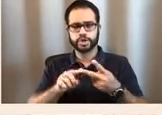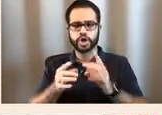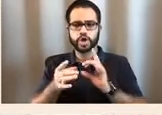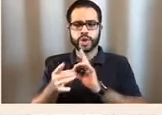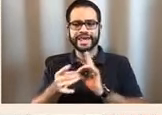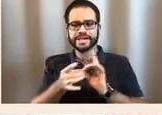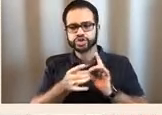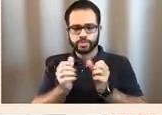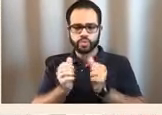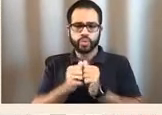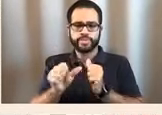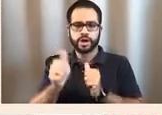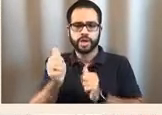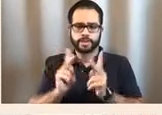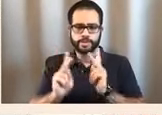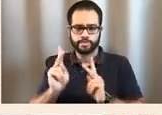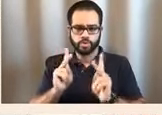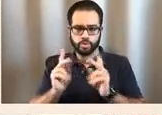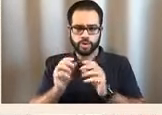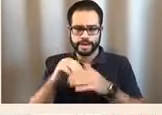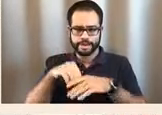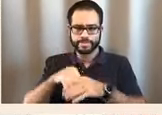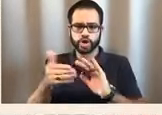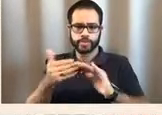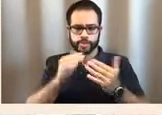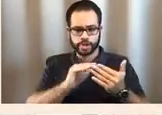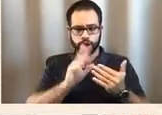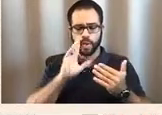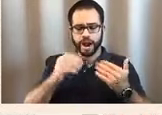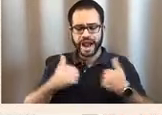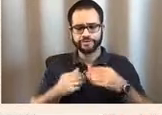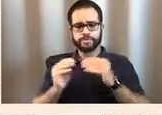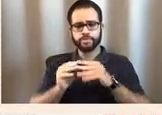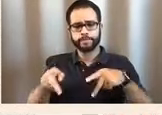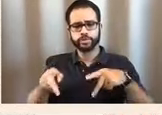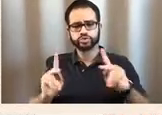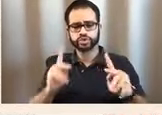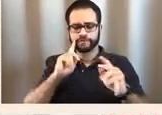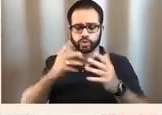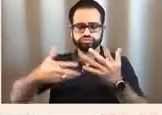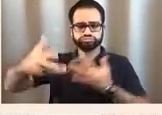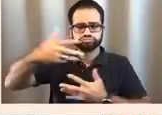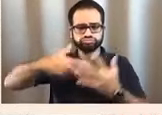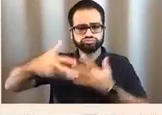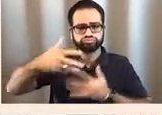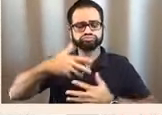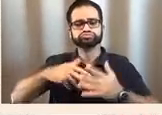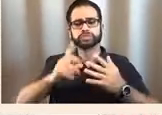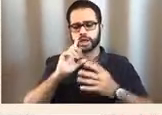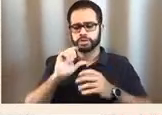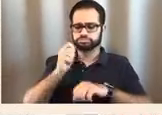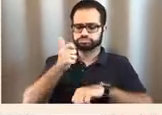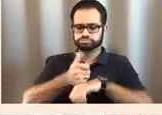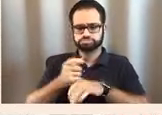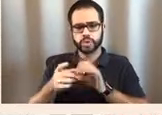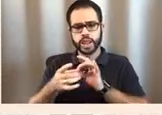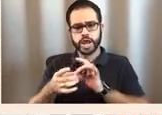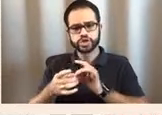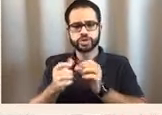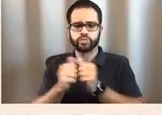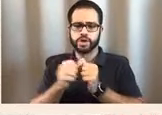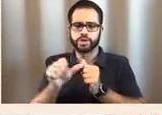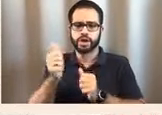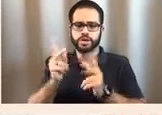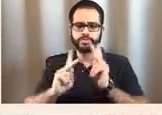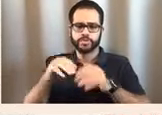allow more opportunities for social activities that build relationships with other people in the community. Another benefit